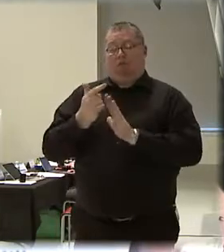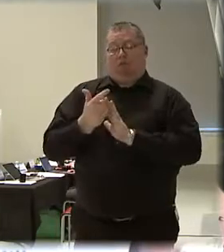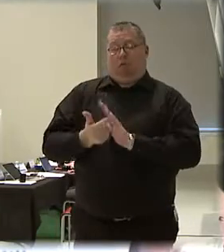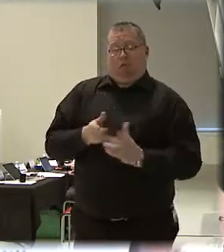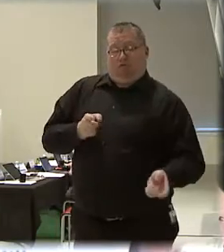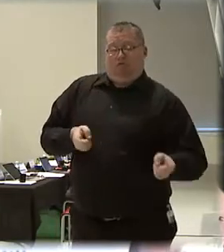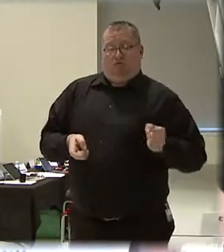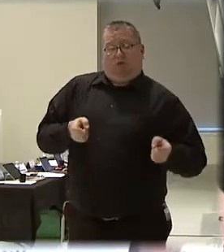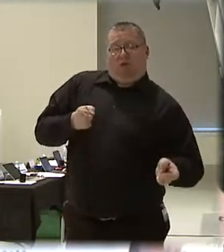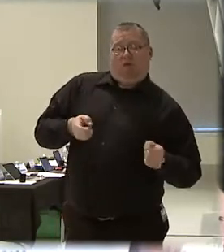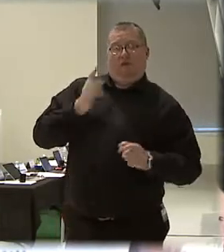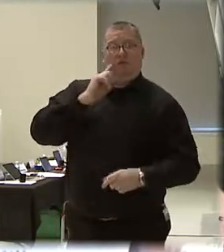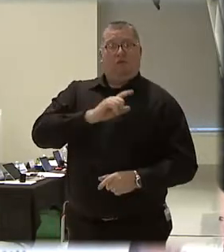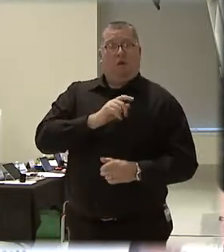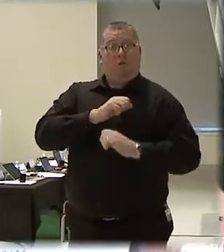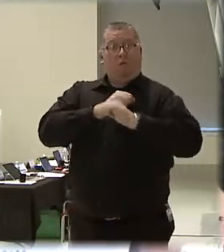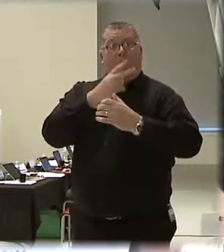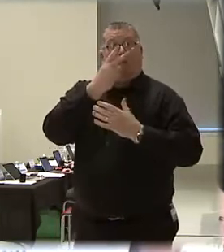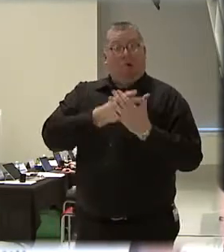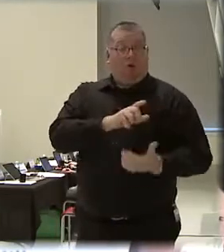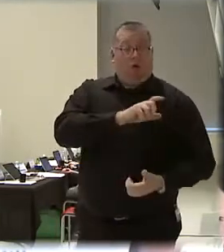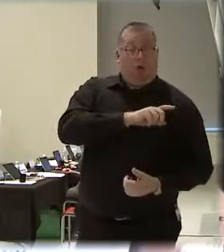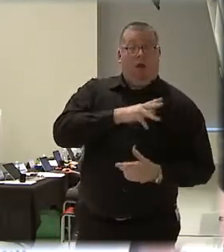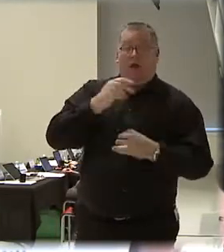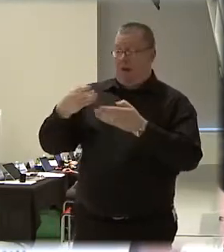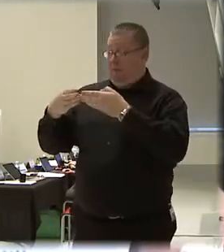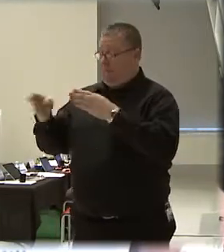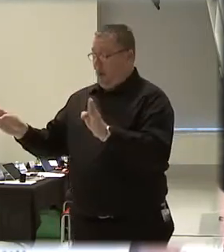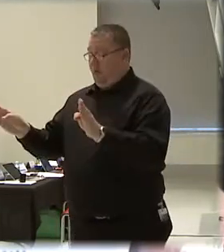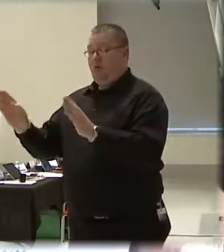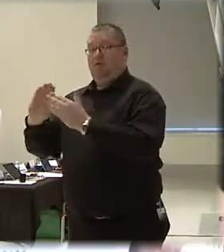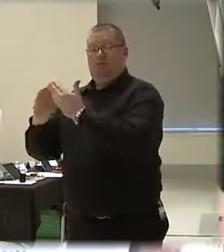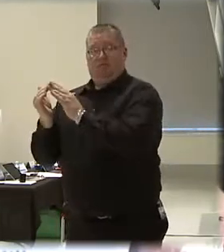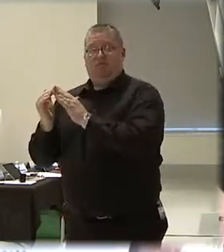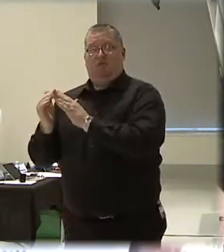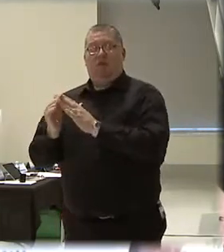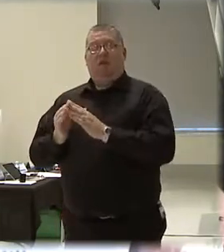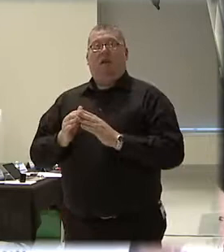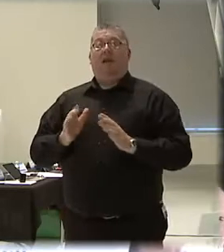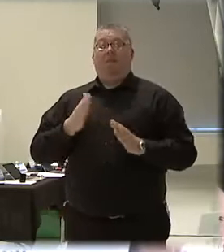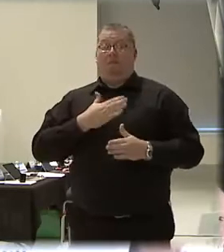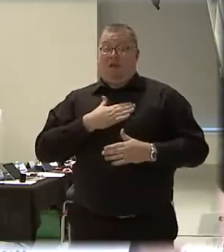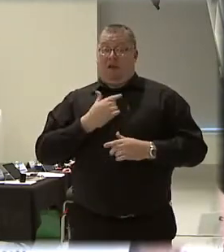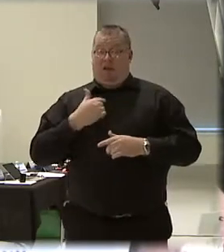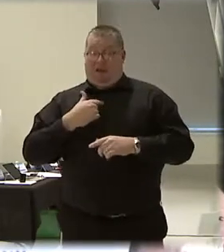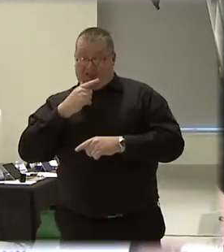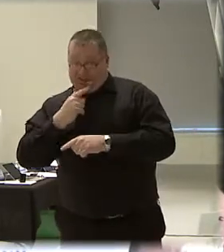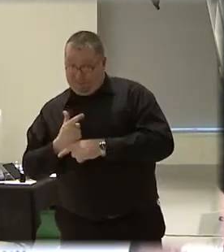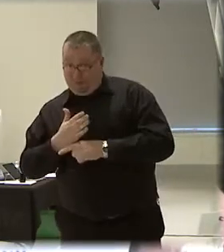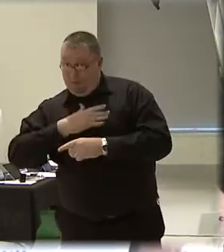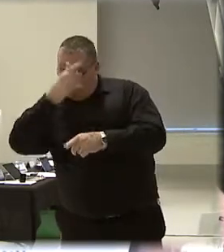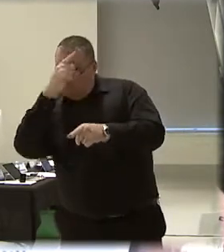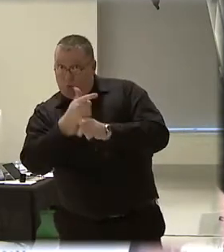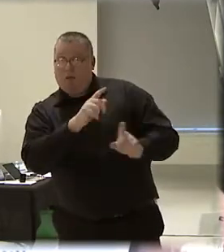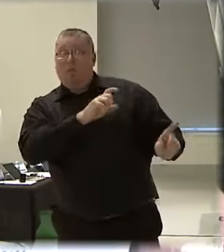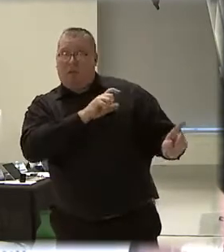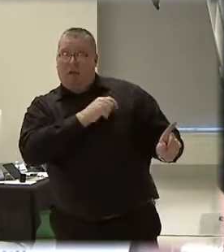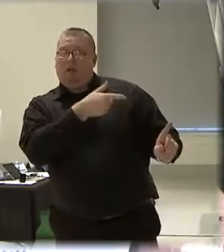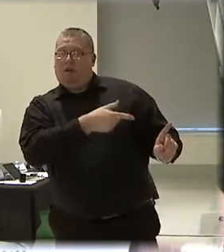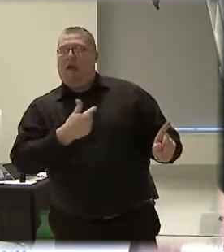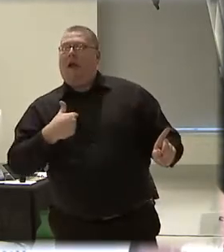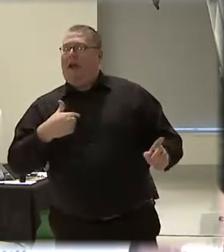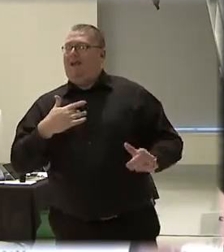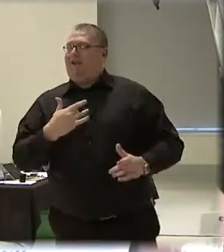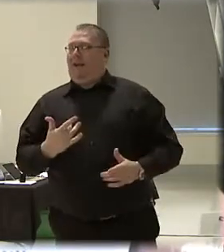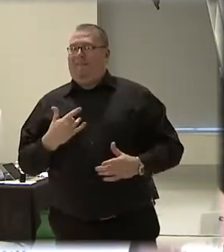that ultimately protects both officers and the public. And as the sister of a police officer, I find myself